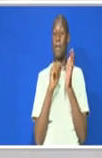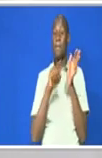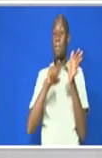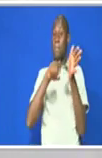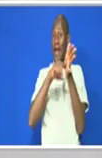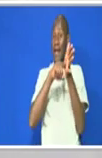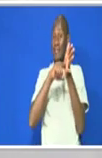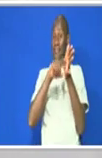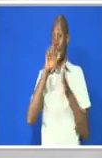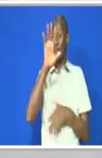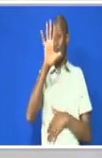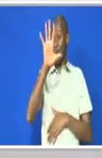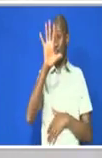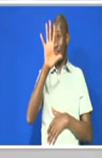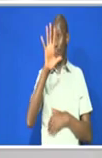5.